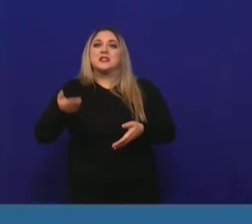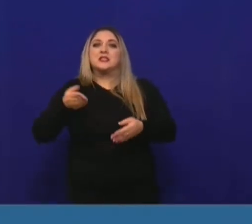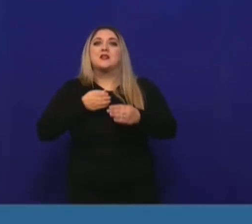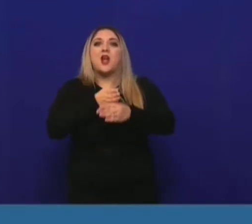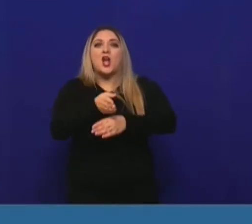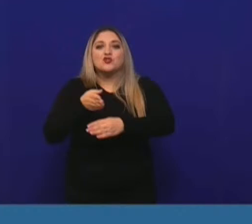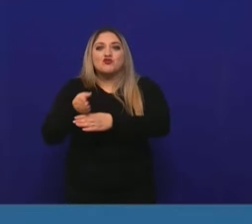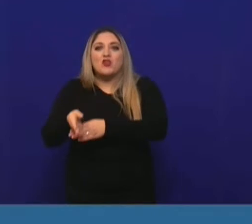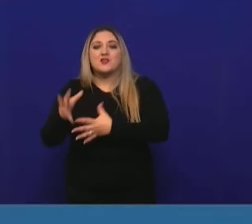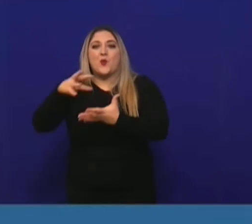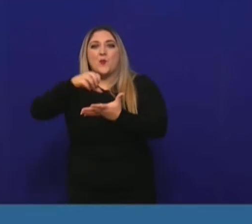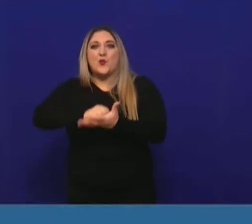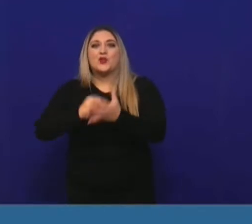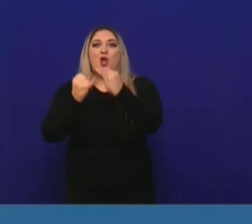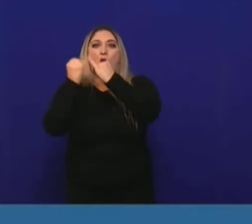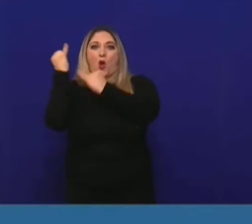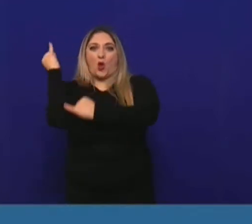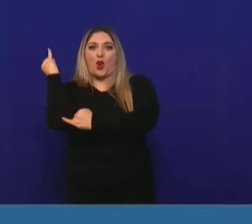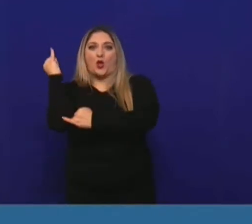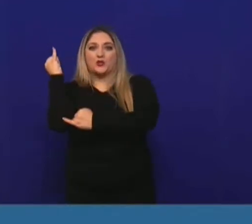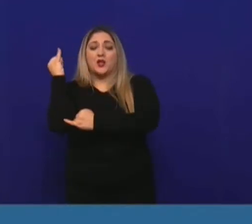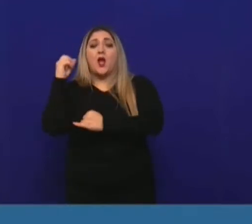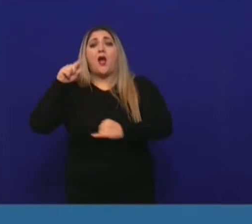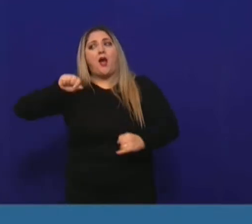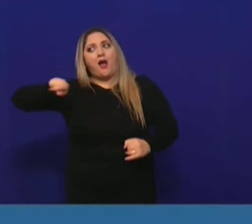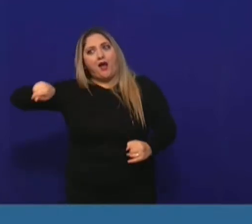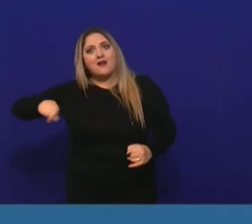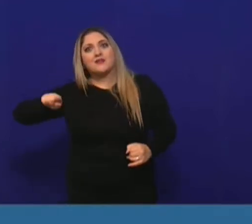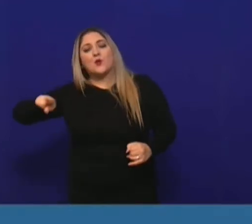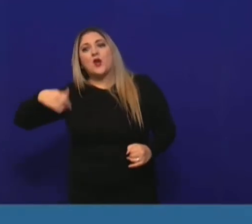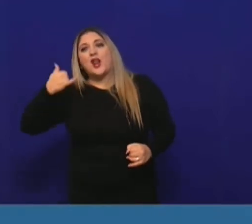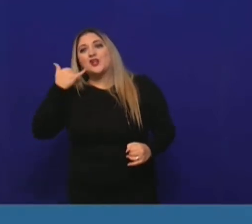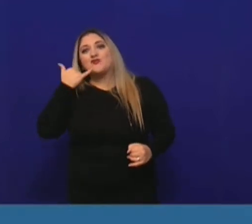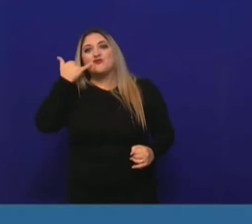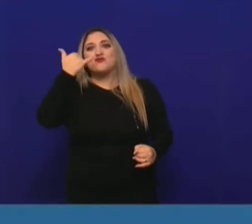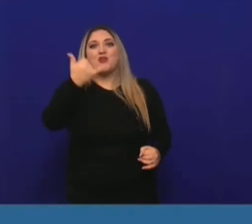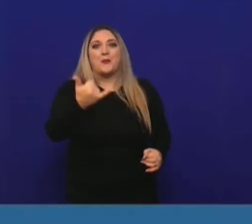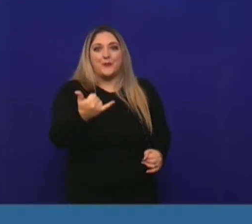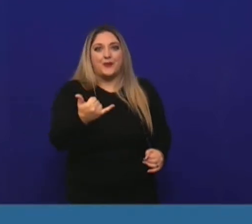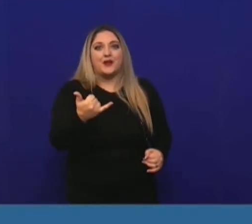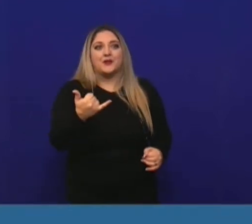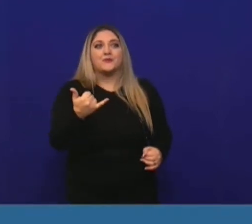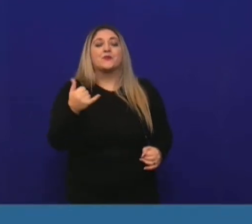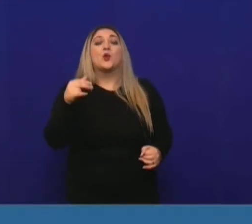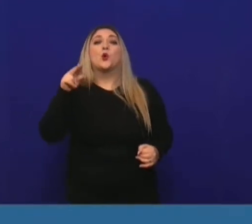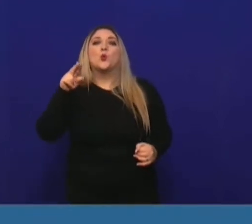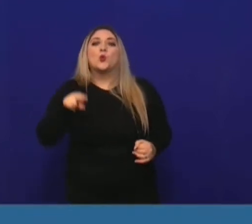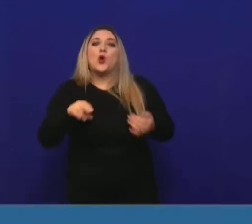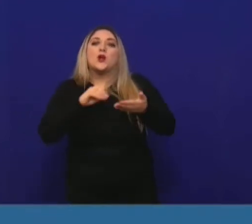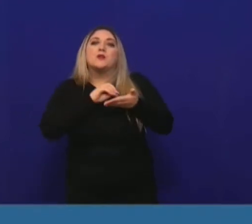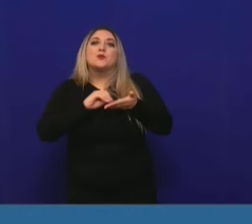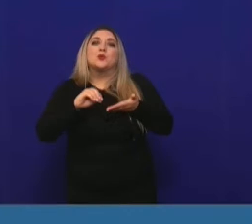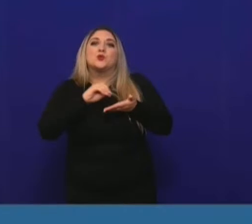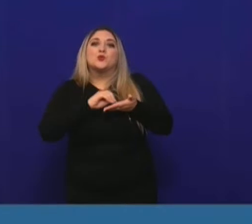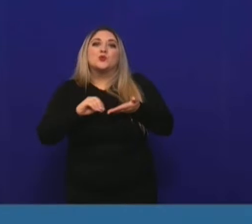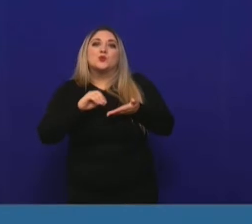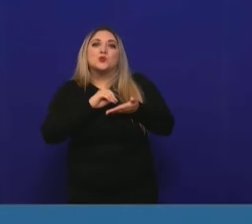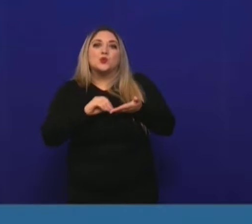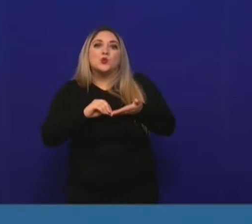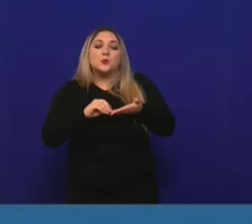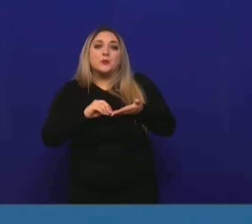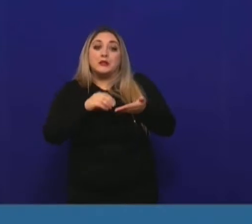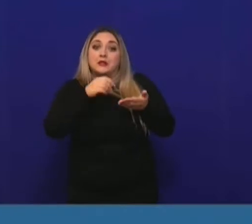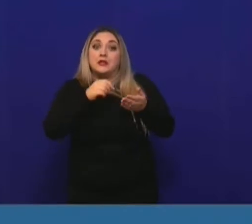intom tibbukjaw online u mbagħad aħna nċemplulkom bl-appuntament u barra minn hekk ukoll kun hemm id-dettalji li jkunu qegħdin jitlu iktar